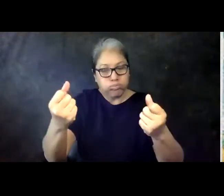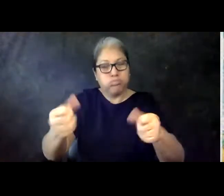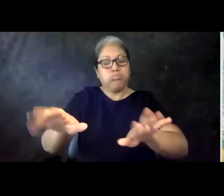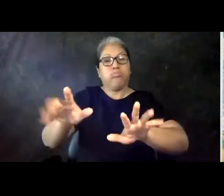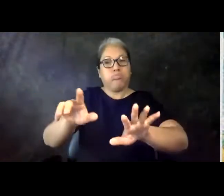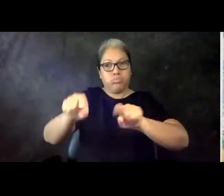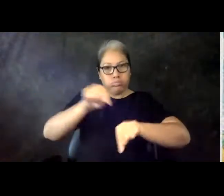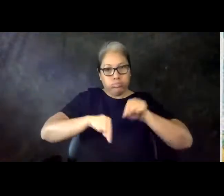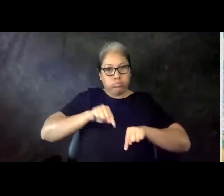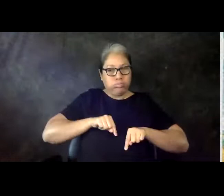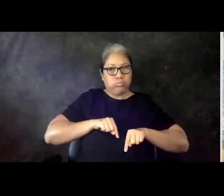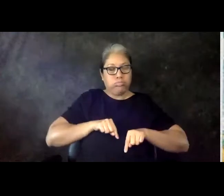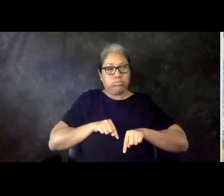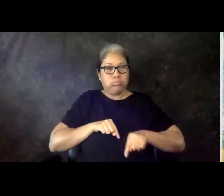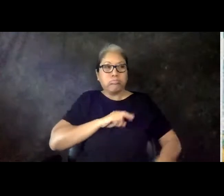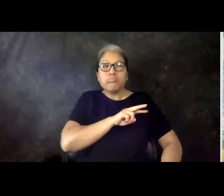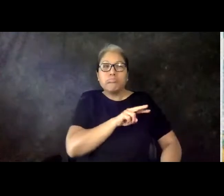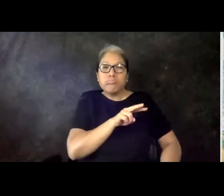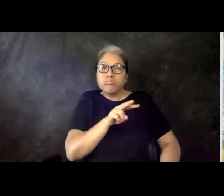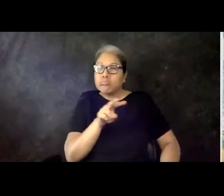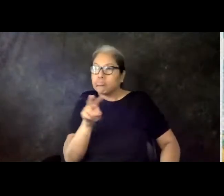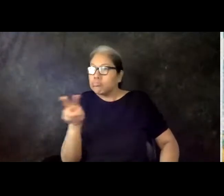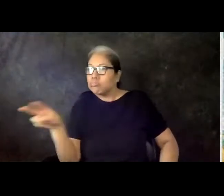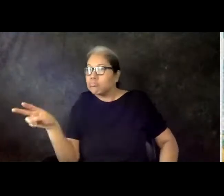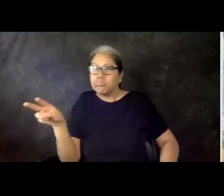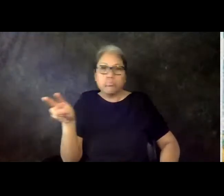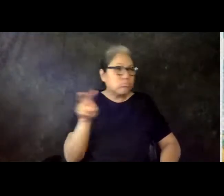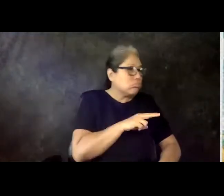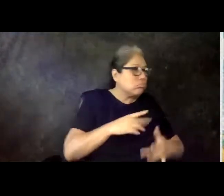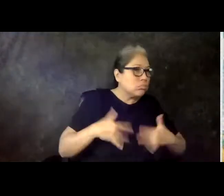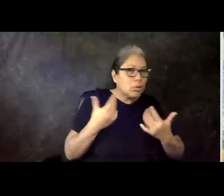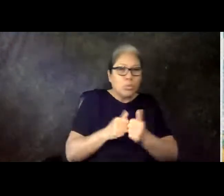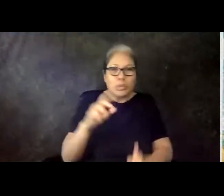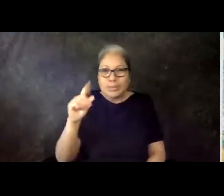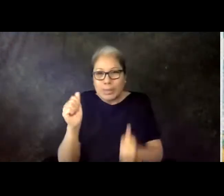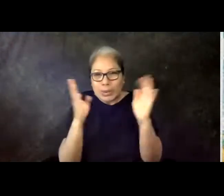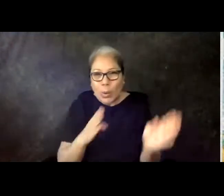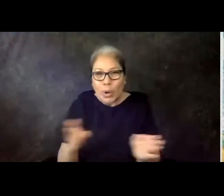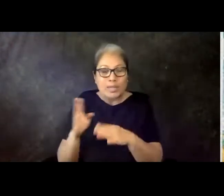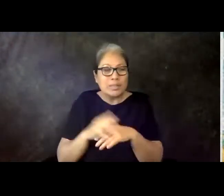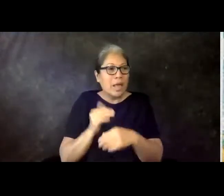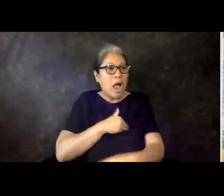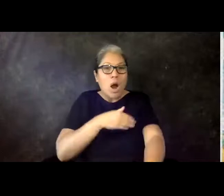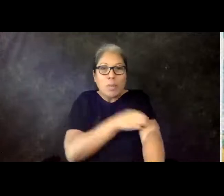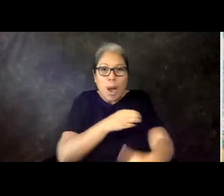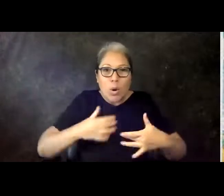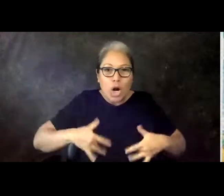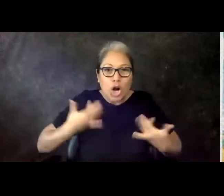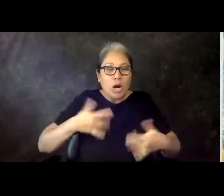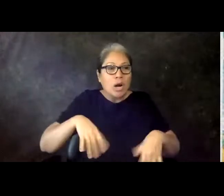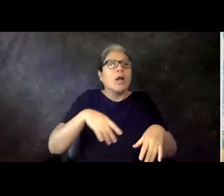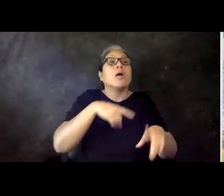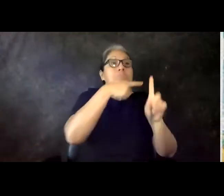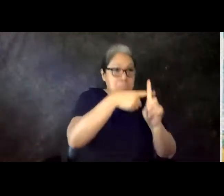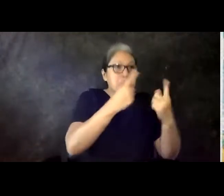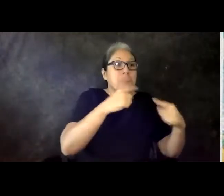really think about, where are we in terms of disability organizing? What kind of power have we built? What's working? What's not? What do we